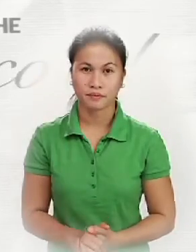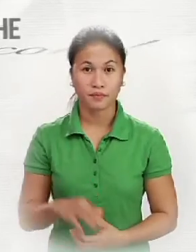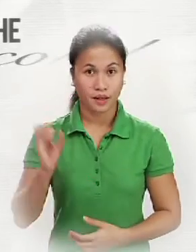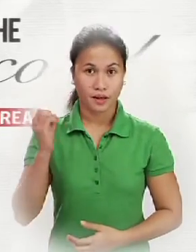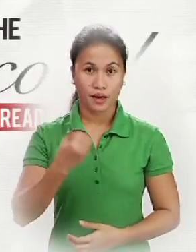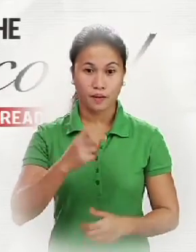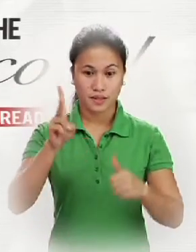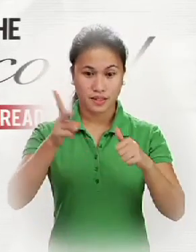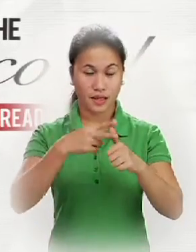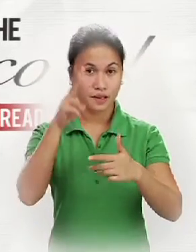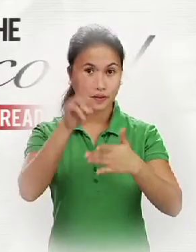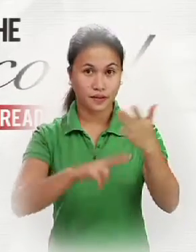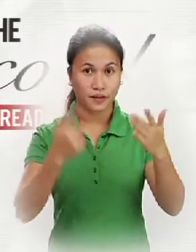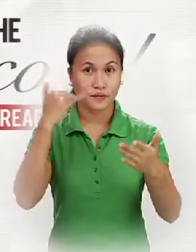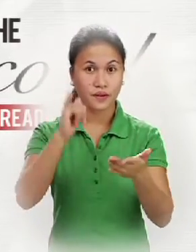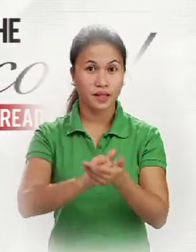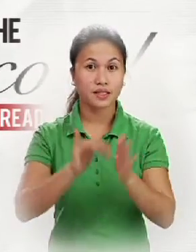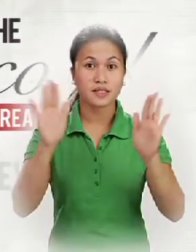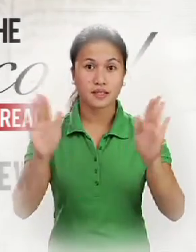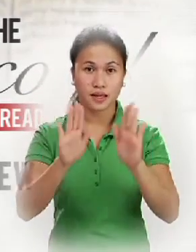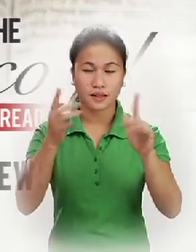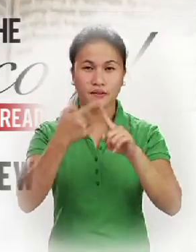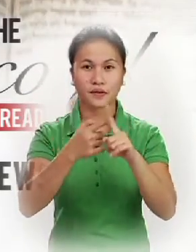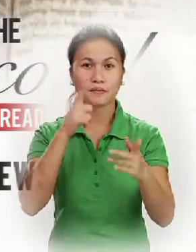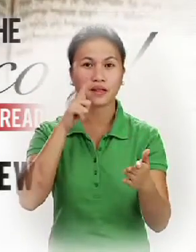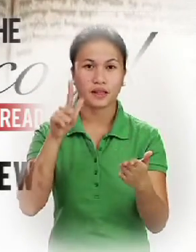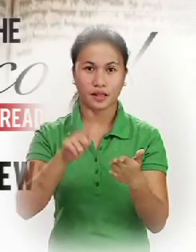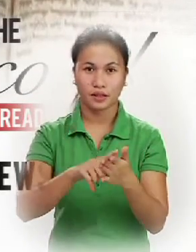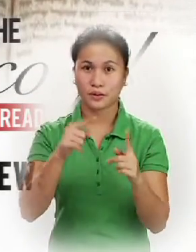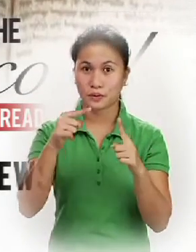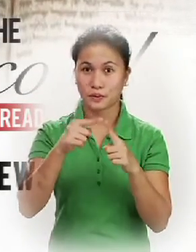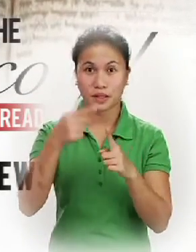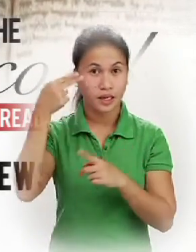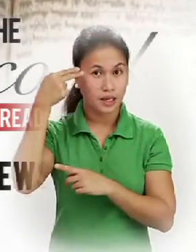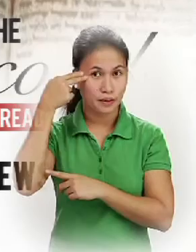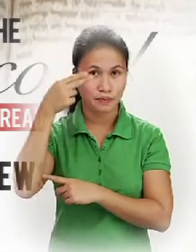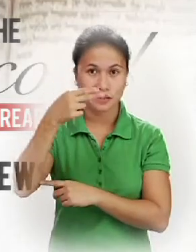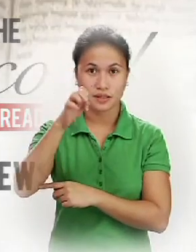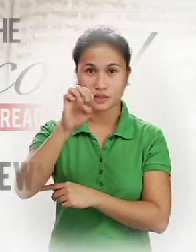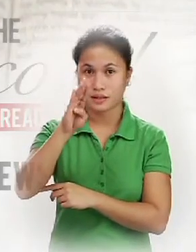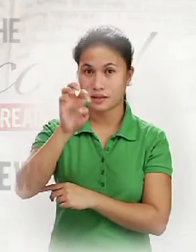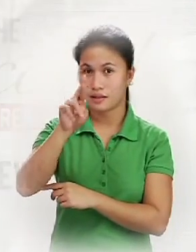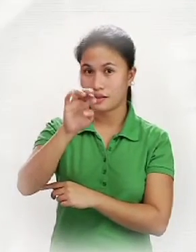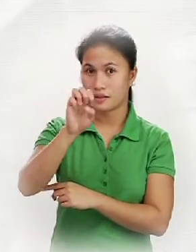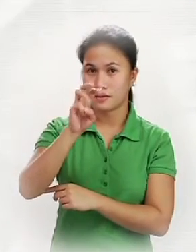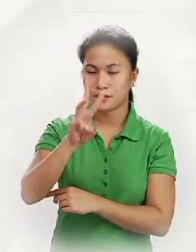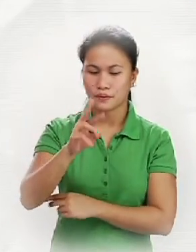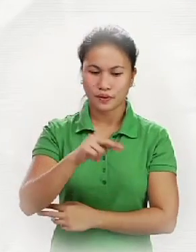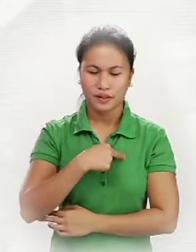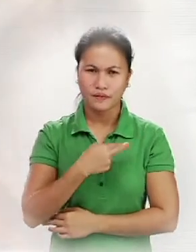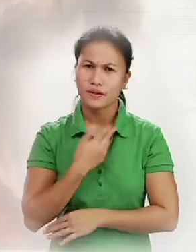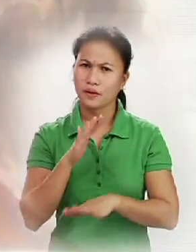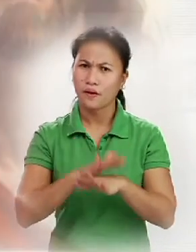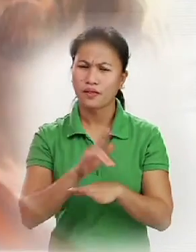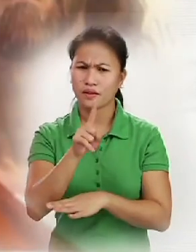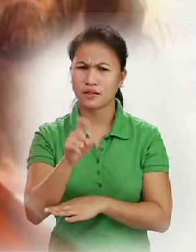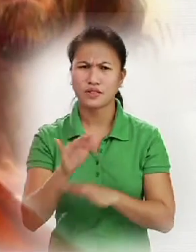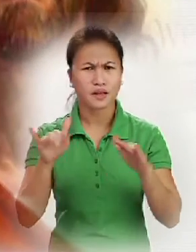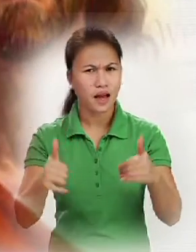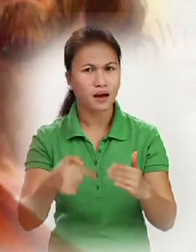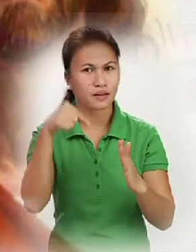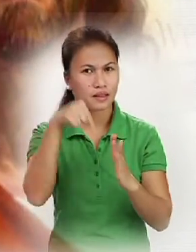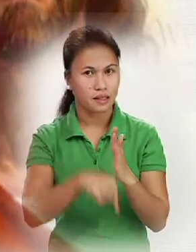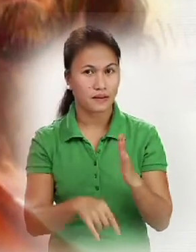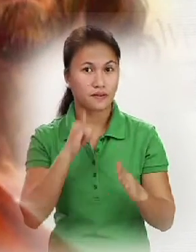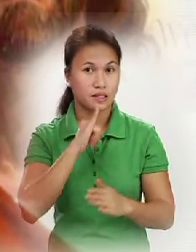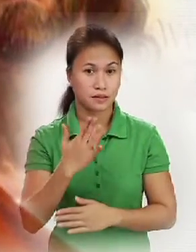Our second reading for this Sunday comes from the letter to the Hebrews. We are reflecting on the question, how deep